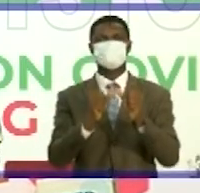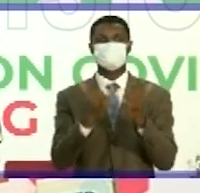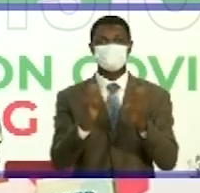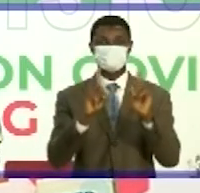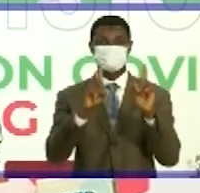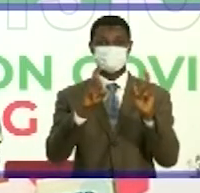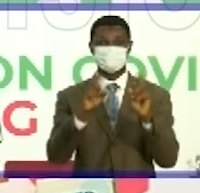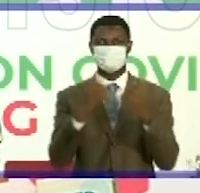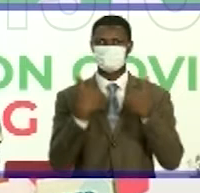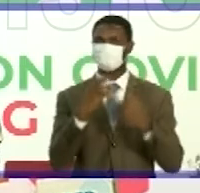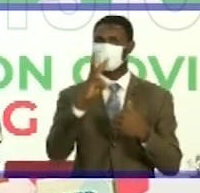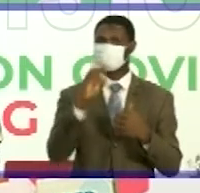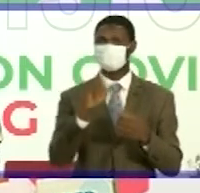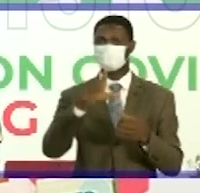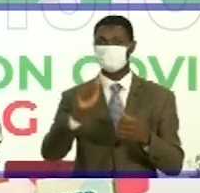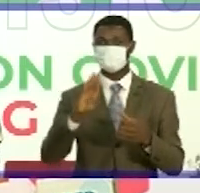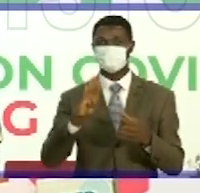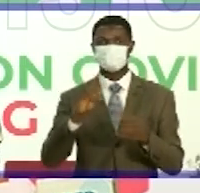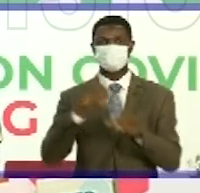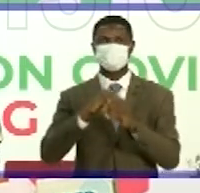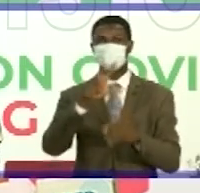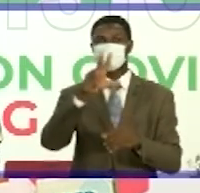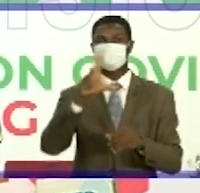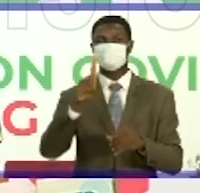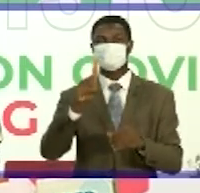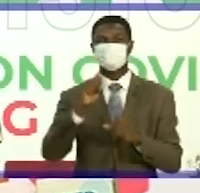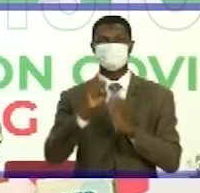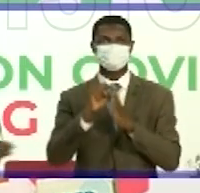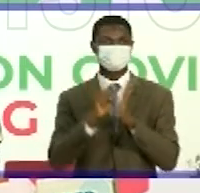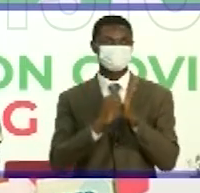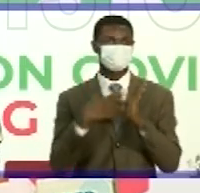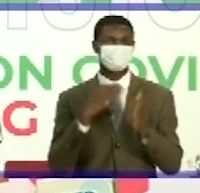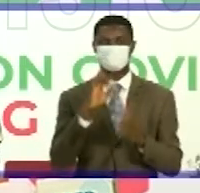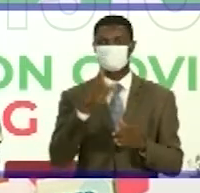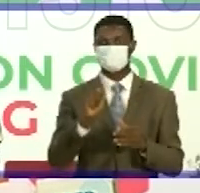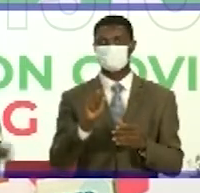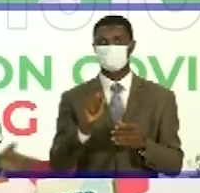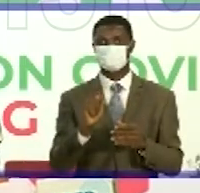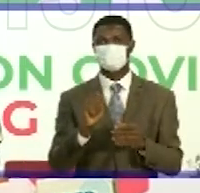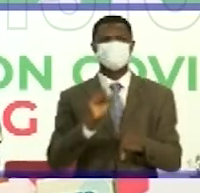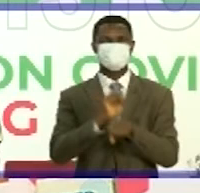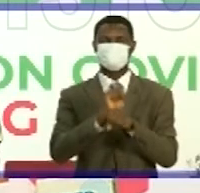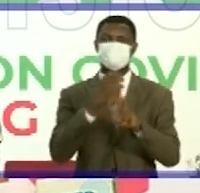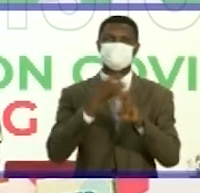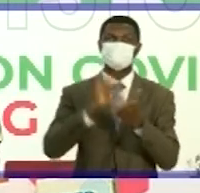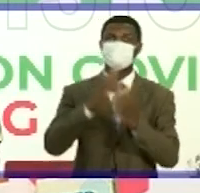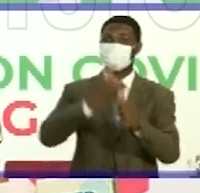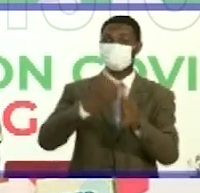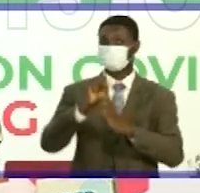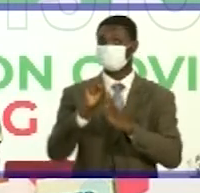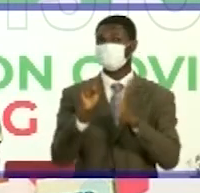60 laboratories in 31 states and the FCT. And we are working hard to ensure that every state has